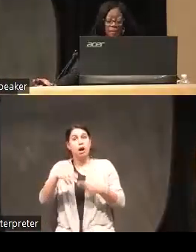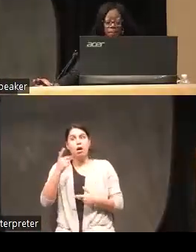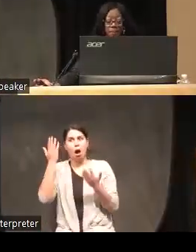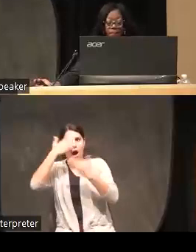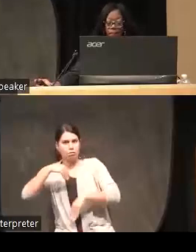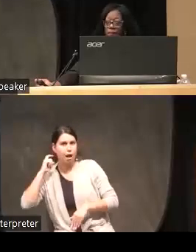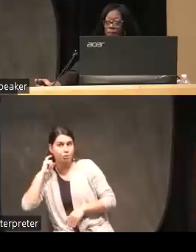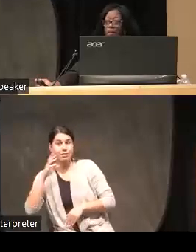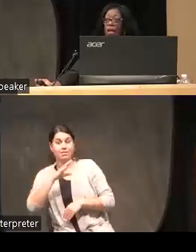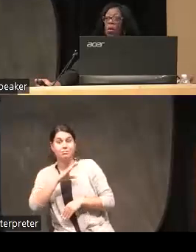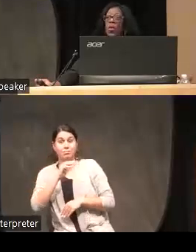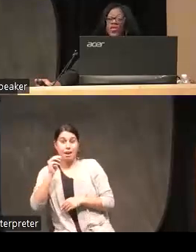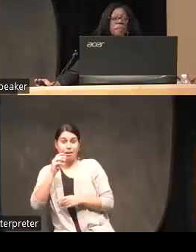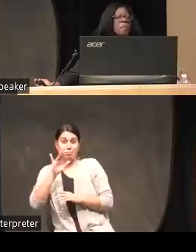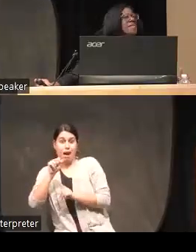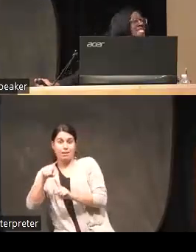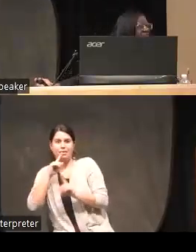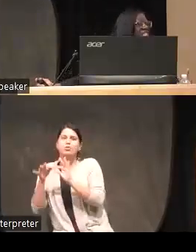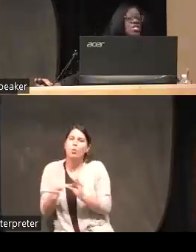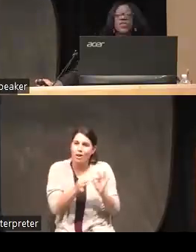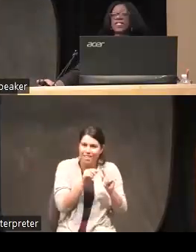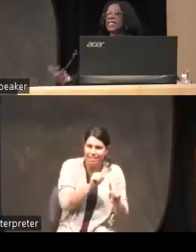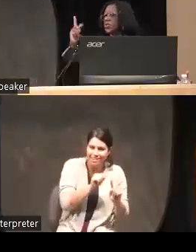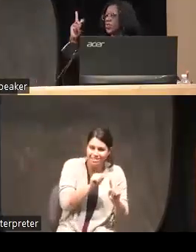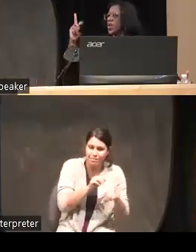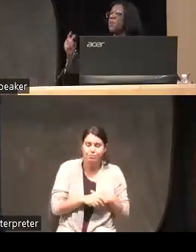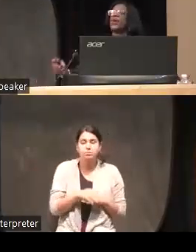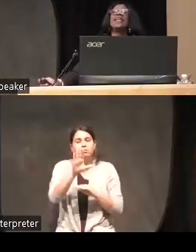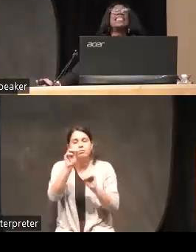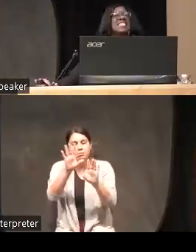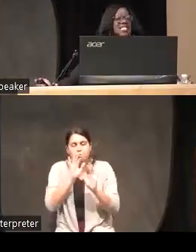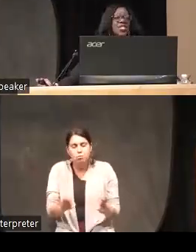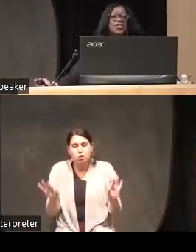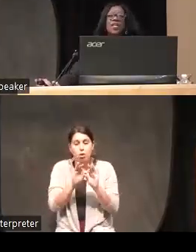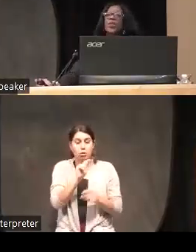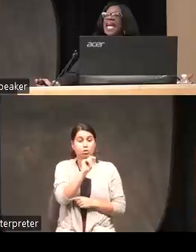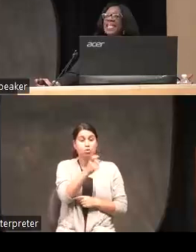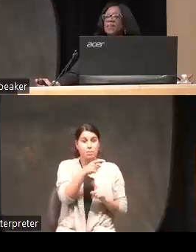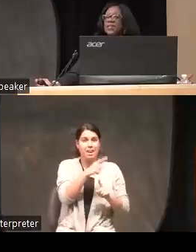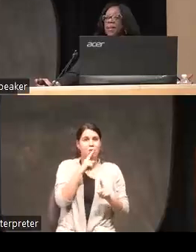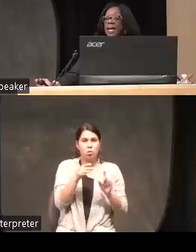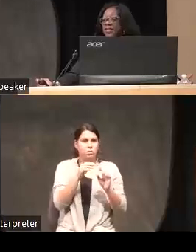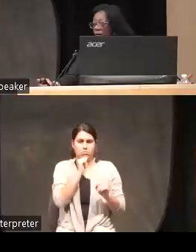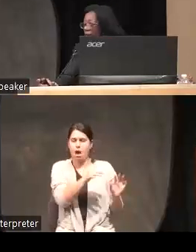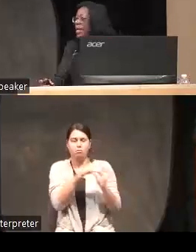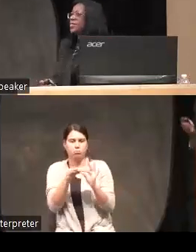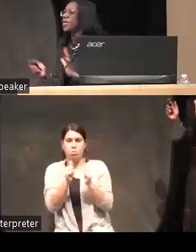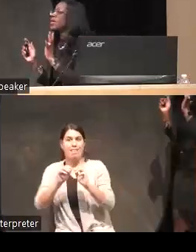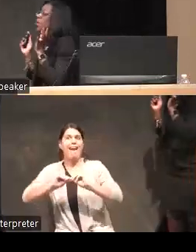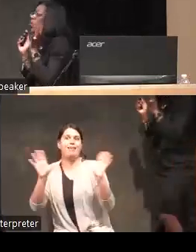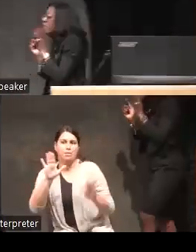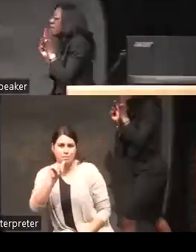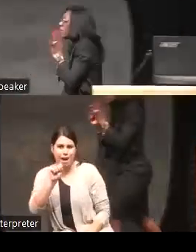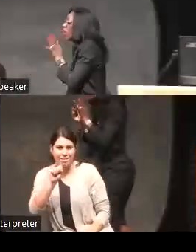correlated with treatment, but disassociated, this was very important, disassociated with explicit bias, right? So